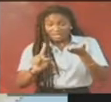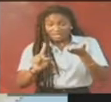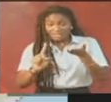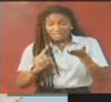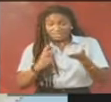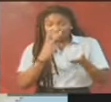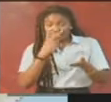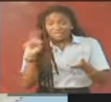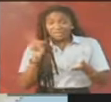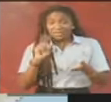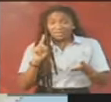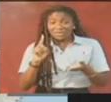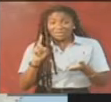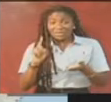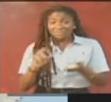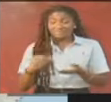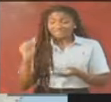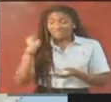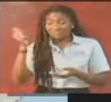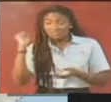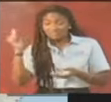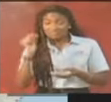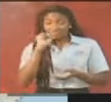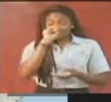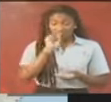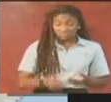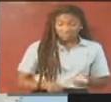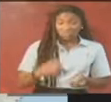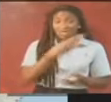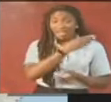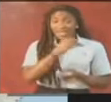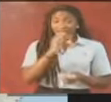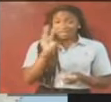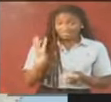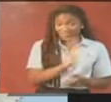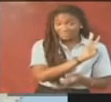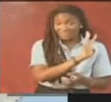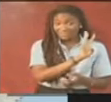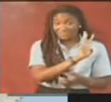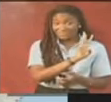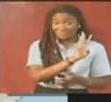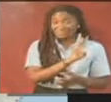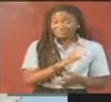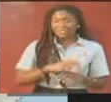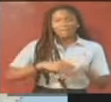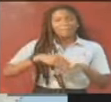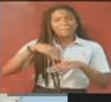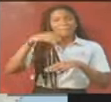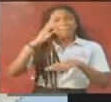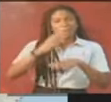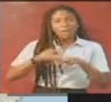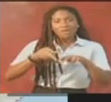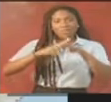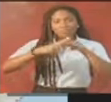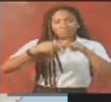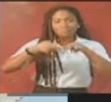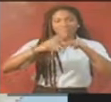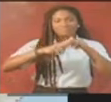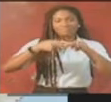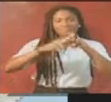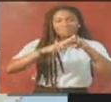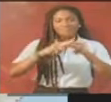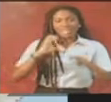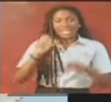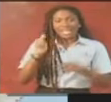counties St. George Central, East, West, and of course St. Patrick recording more and more cases, while County Carney